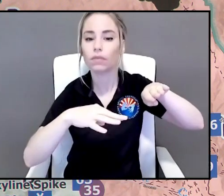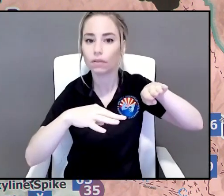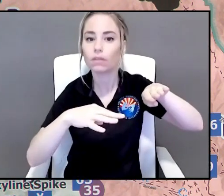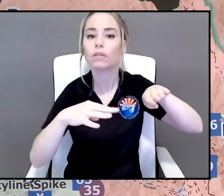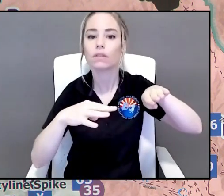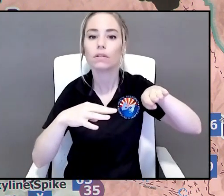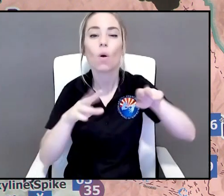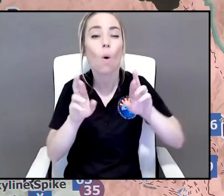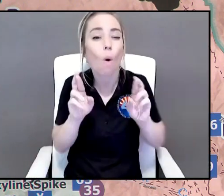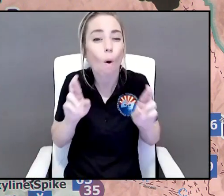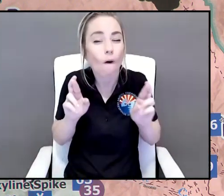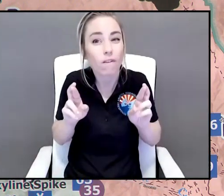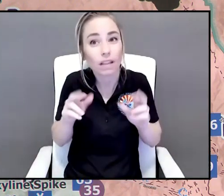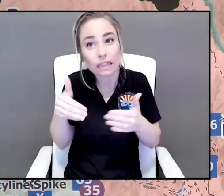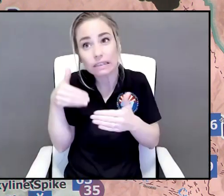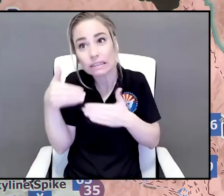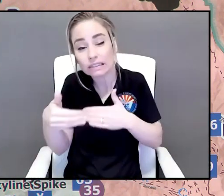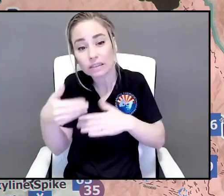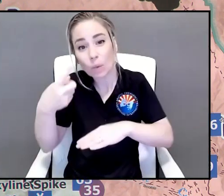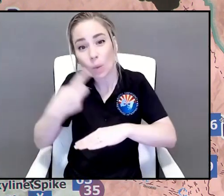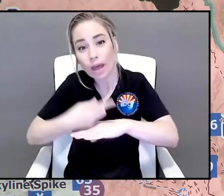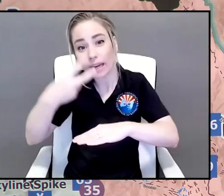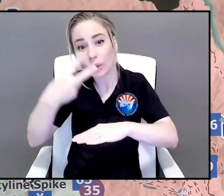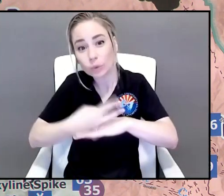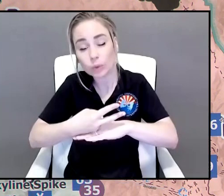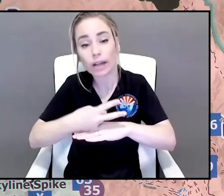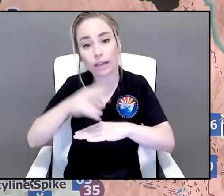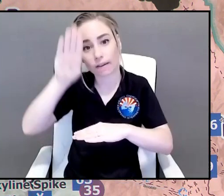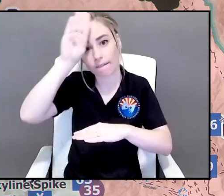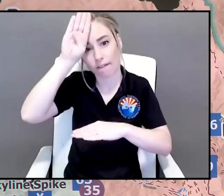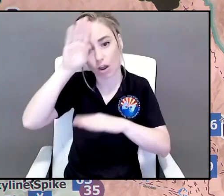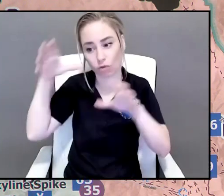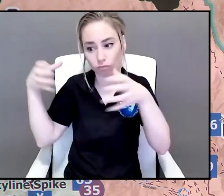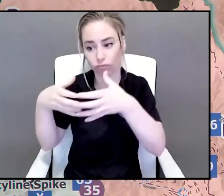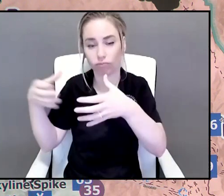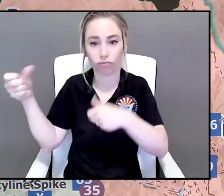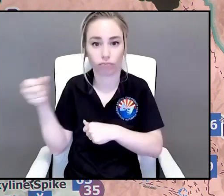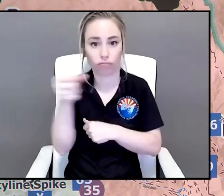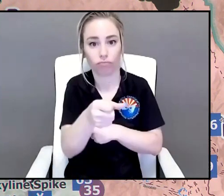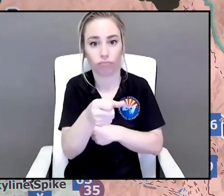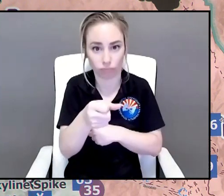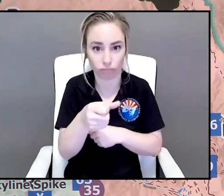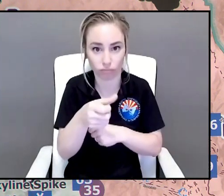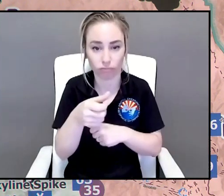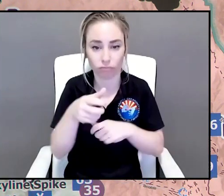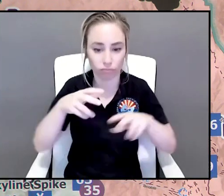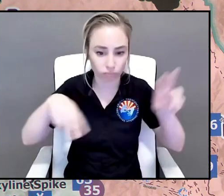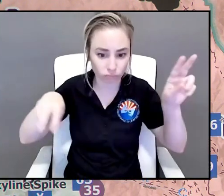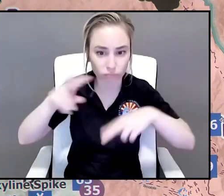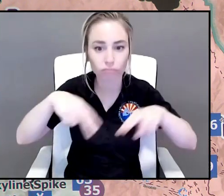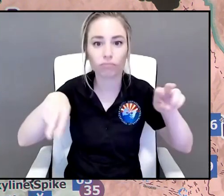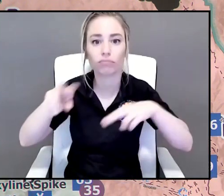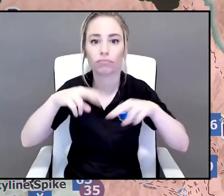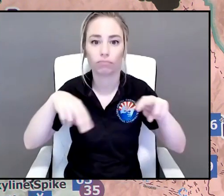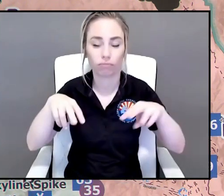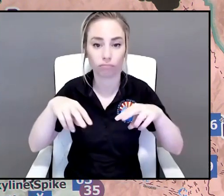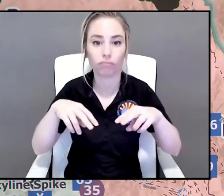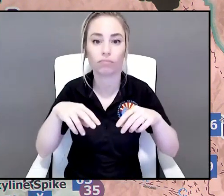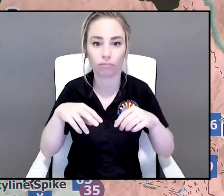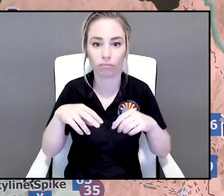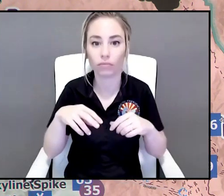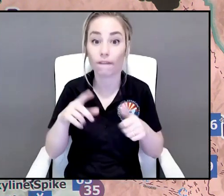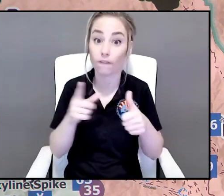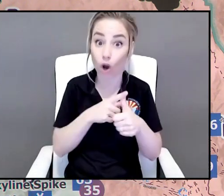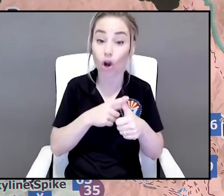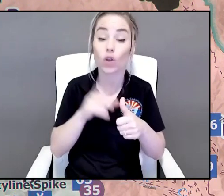of days and get that person in there today, and then we'll get some crews whenever they get here. We'll plug them